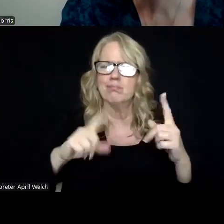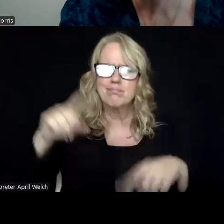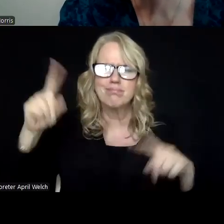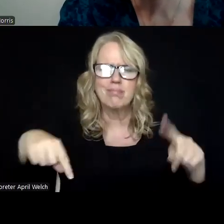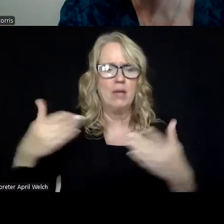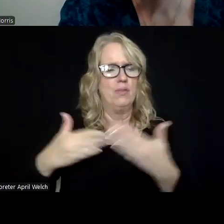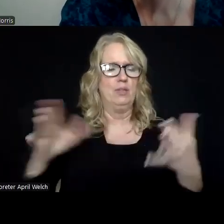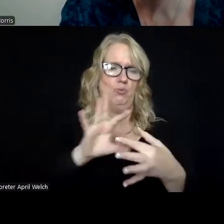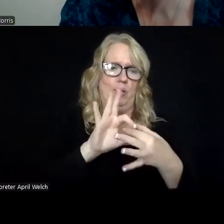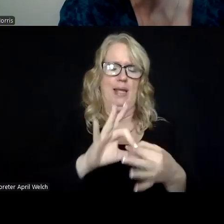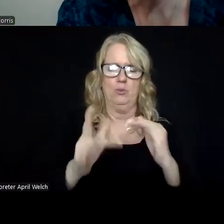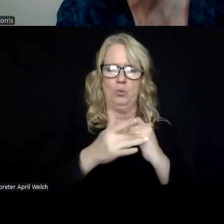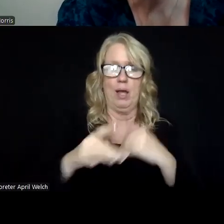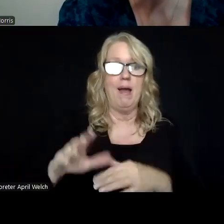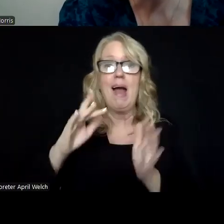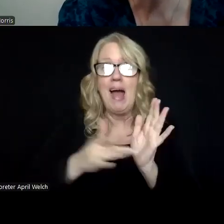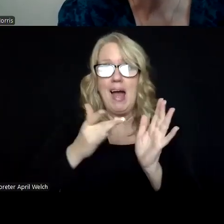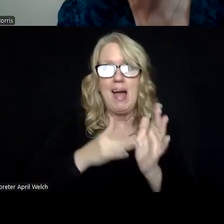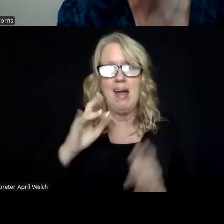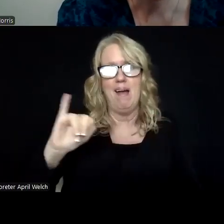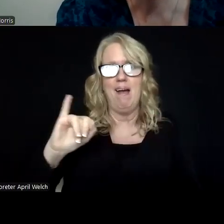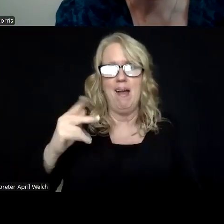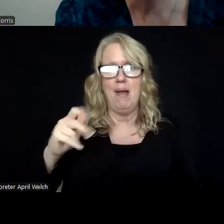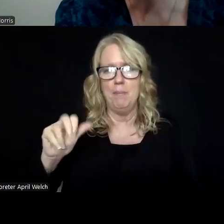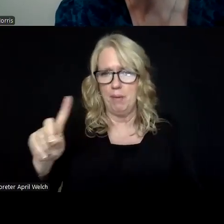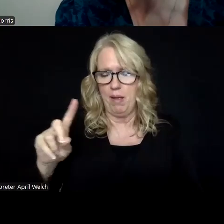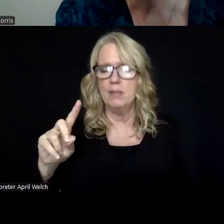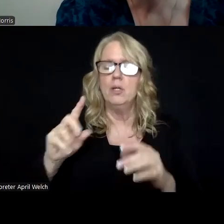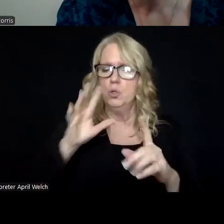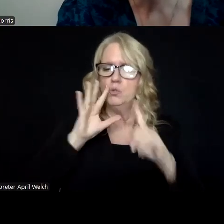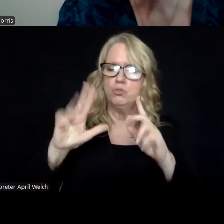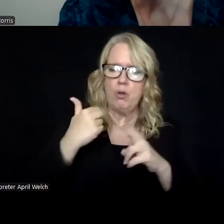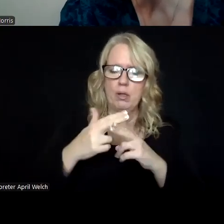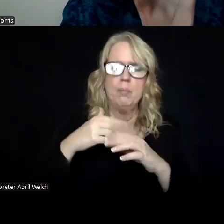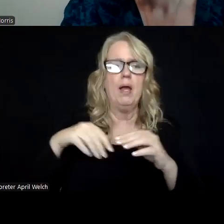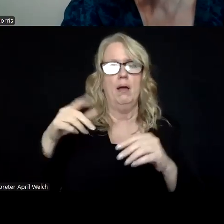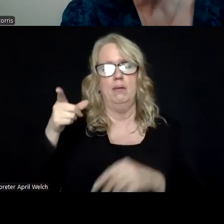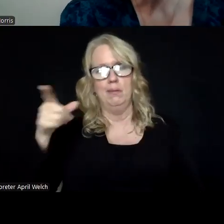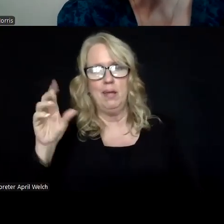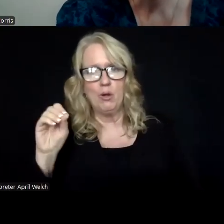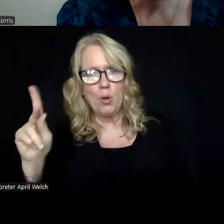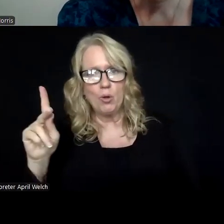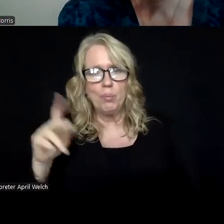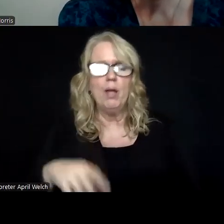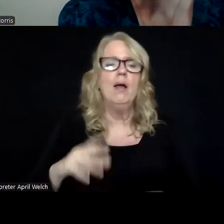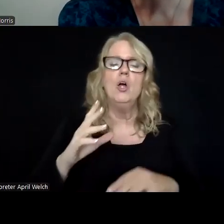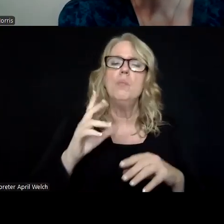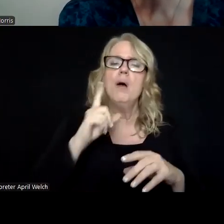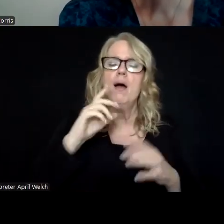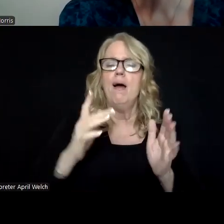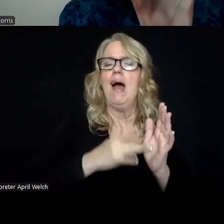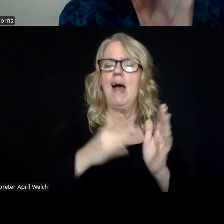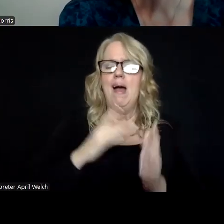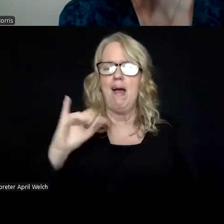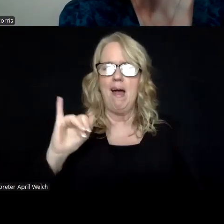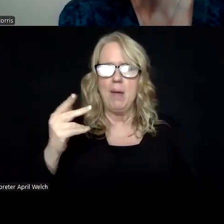do with technology. iPads is a good example. I talked for a minute about what they're doing in Oklahoma, but also just giving iPads to folks